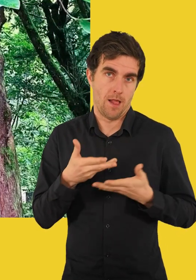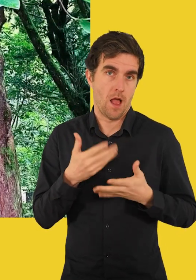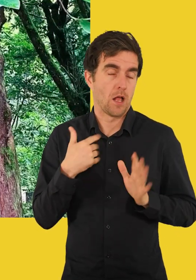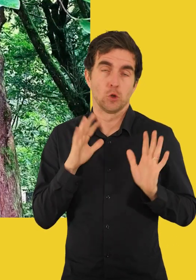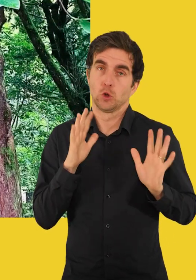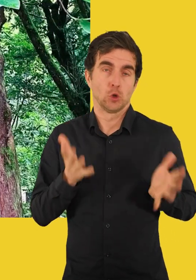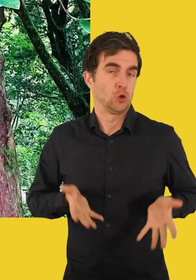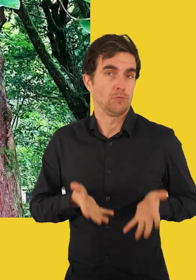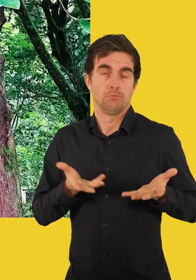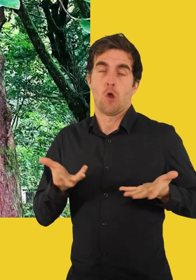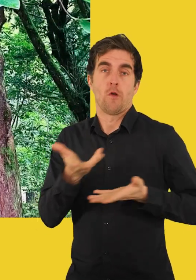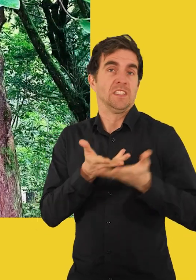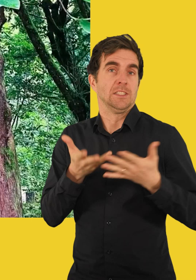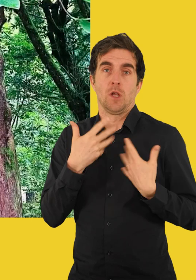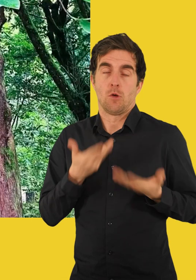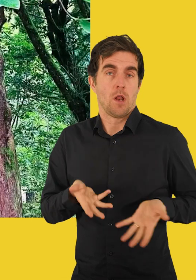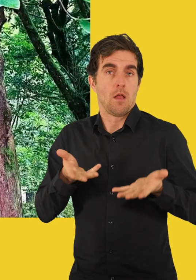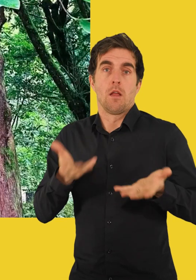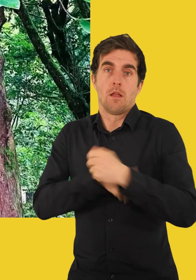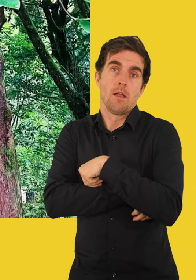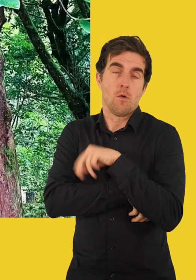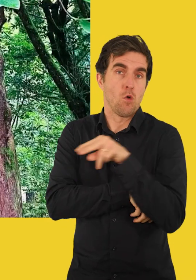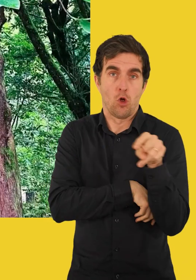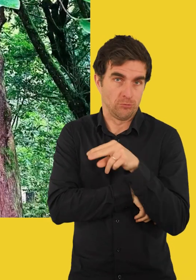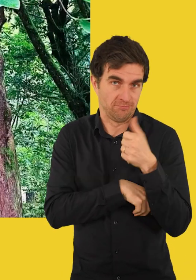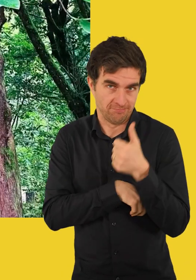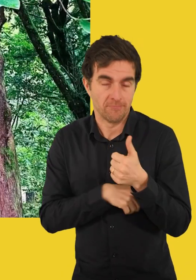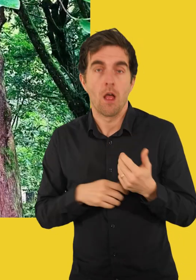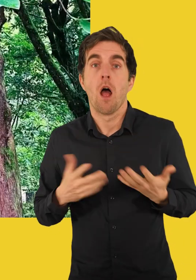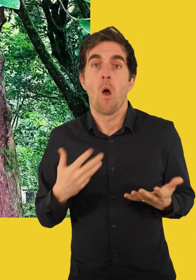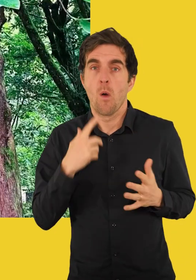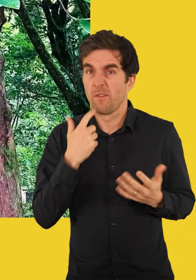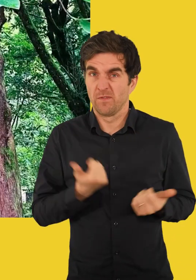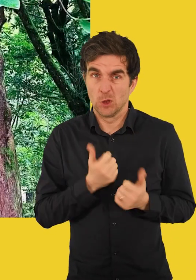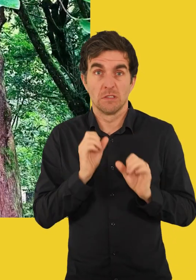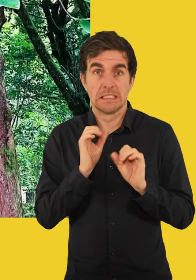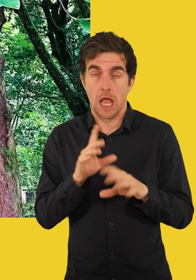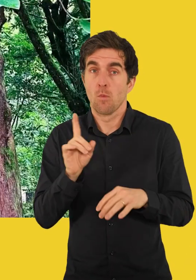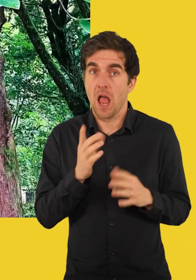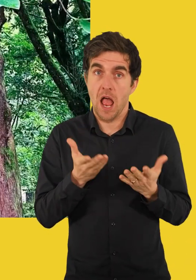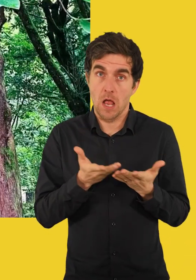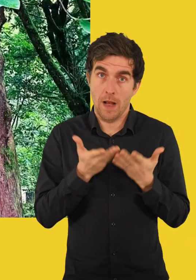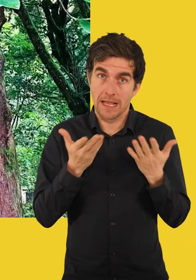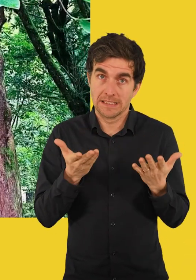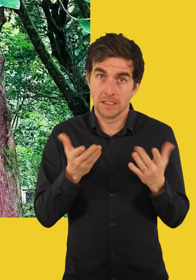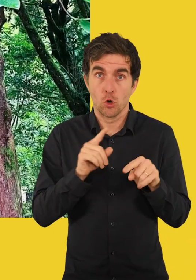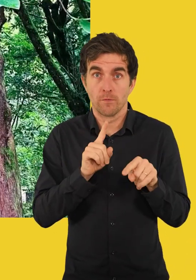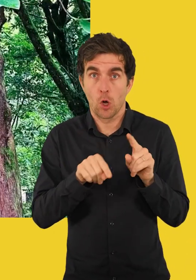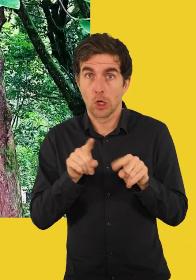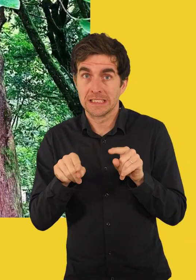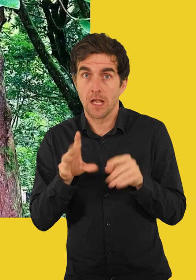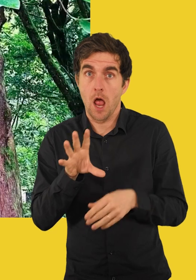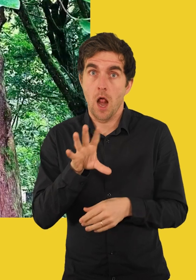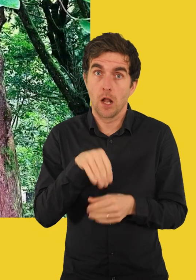simply here to hold the conversation. So I'm going to finish up just by saying that